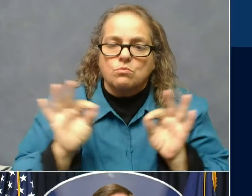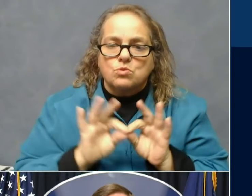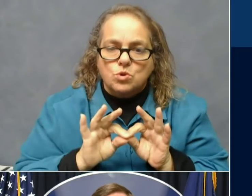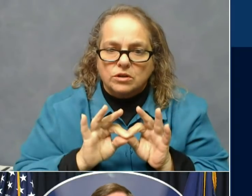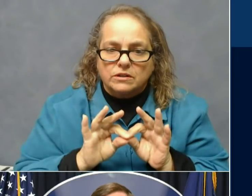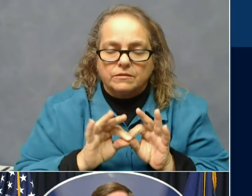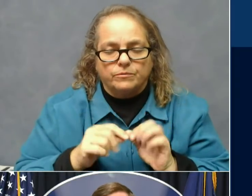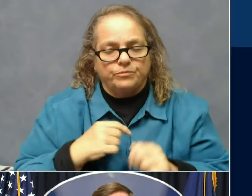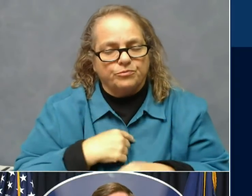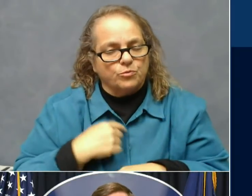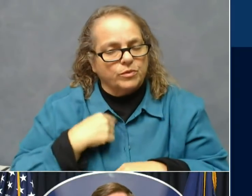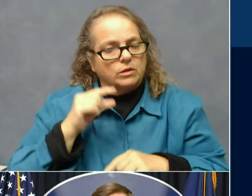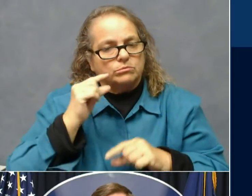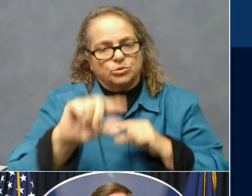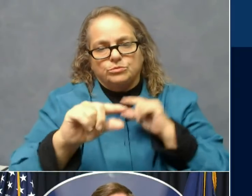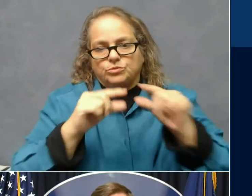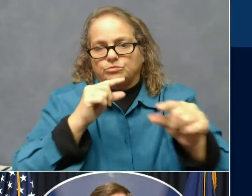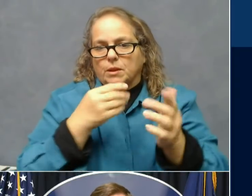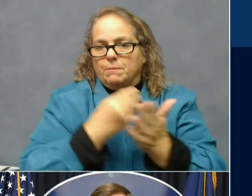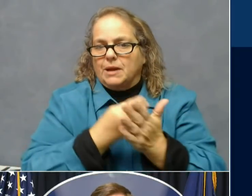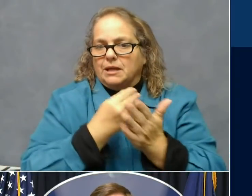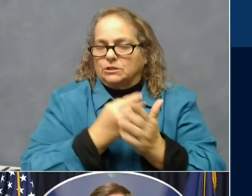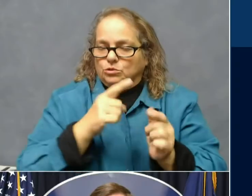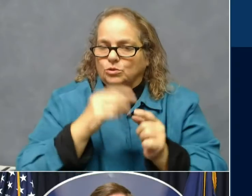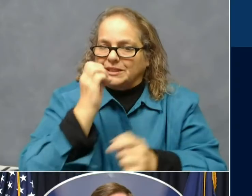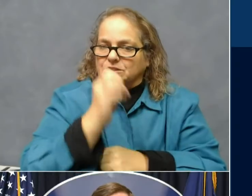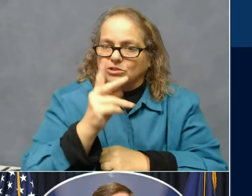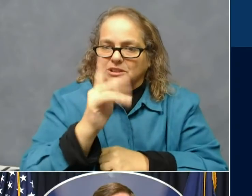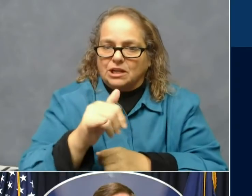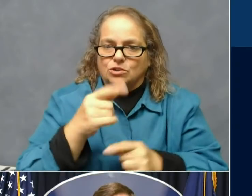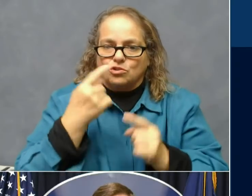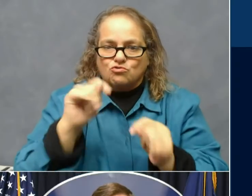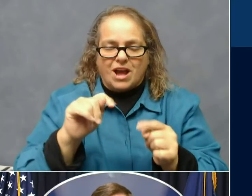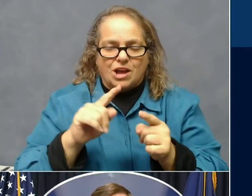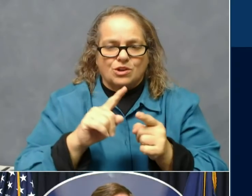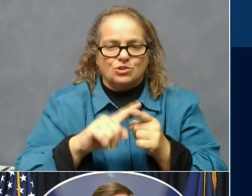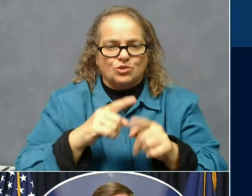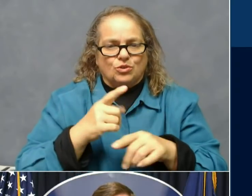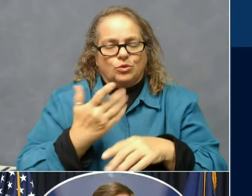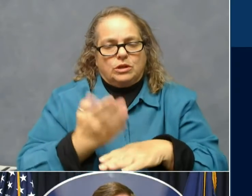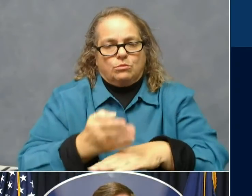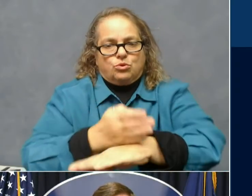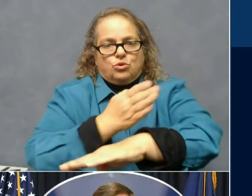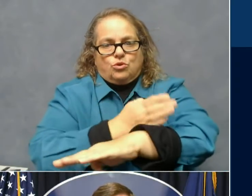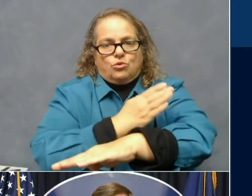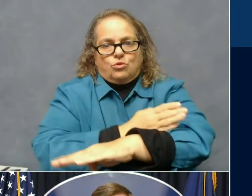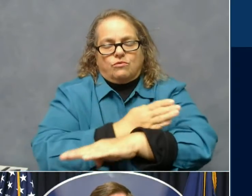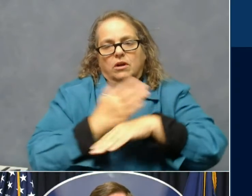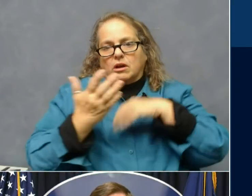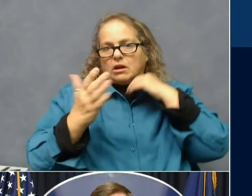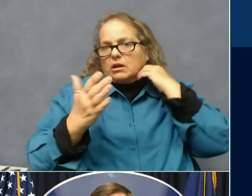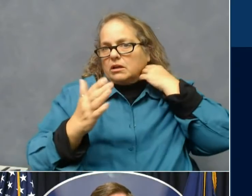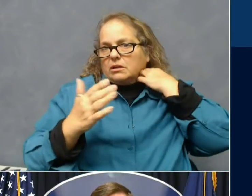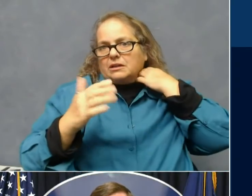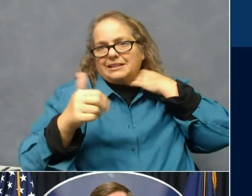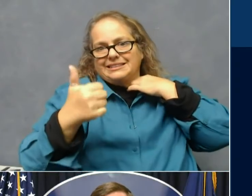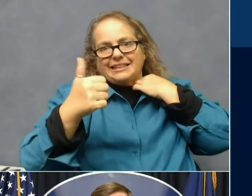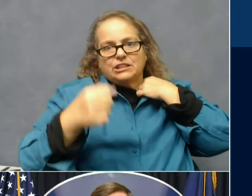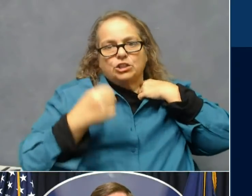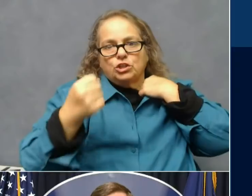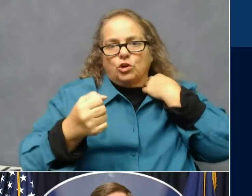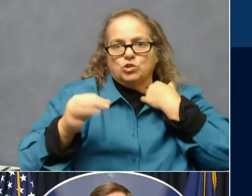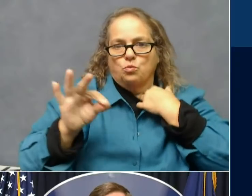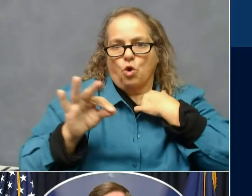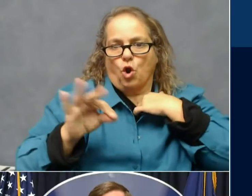upon dollars into Eastern Kentucky to try to correct decades long failure to give